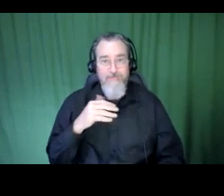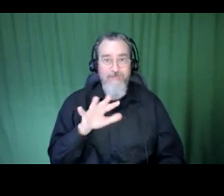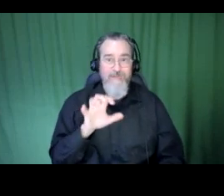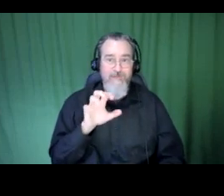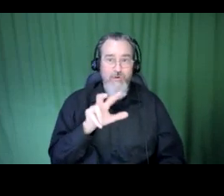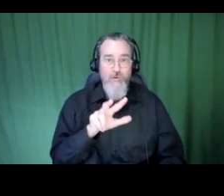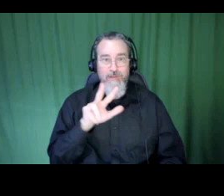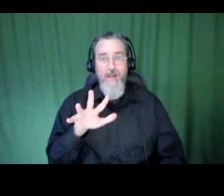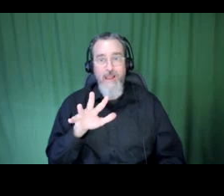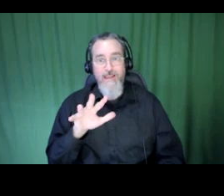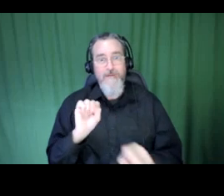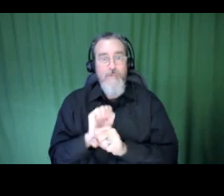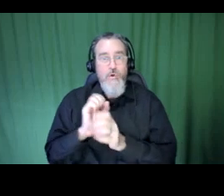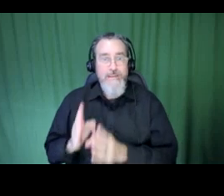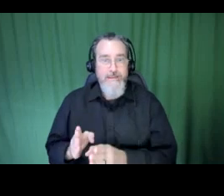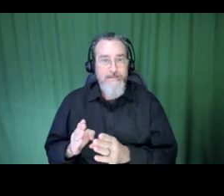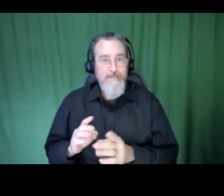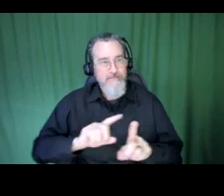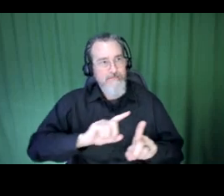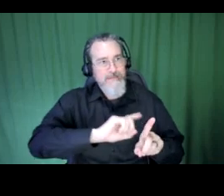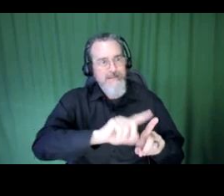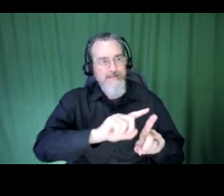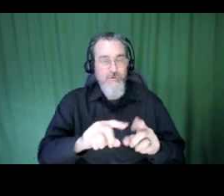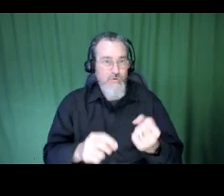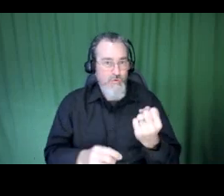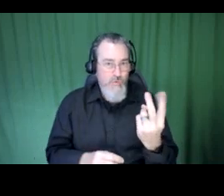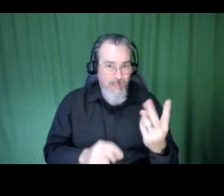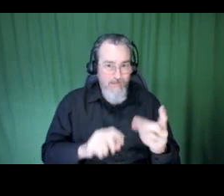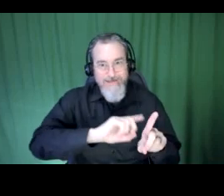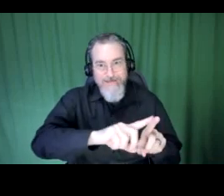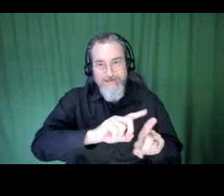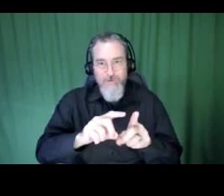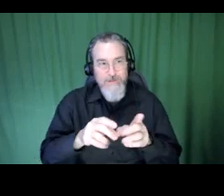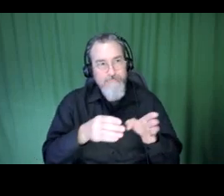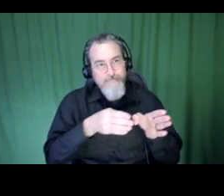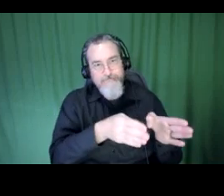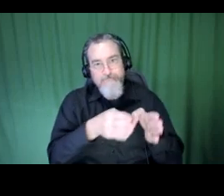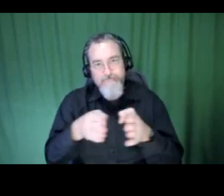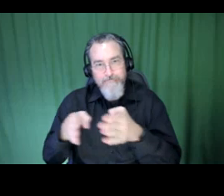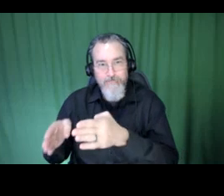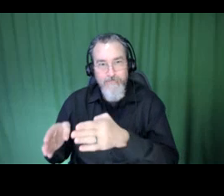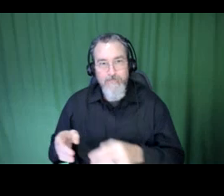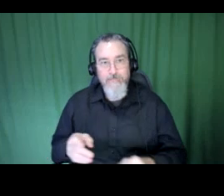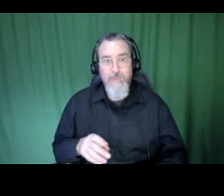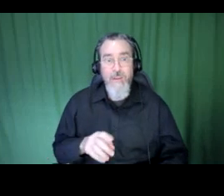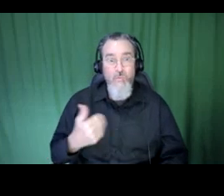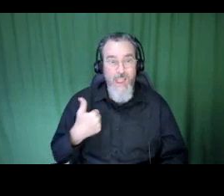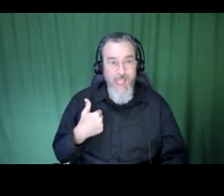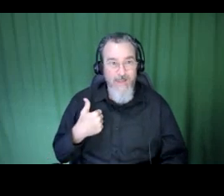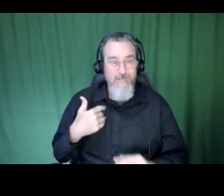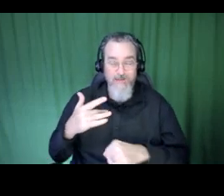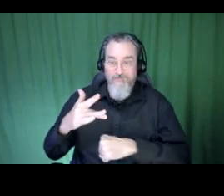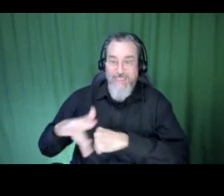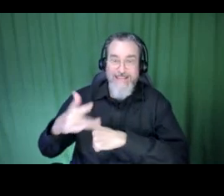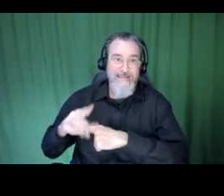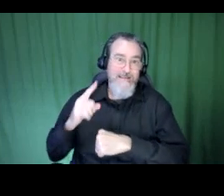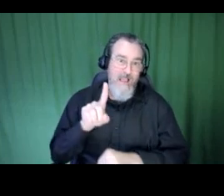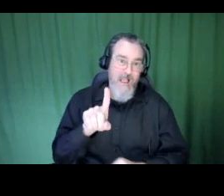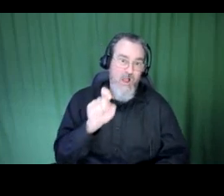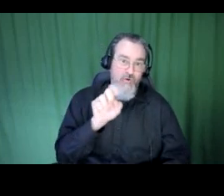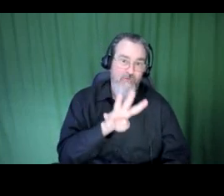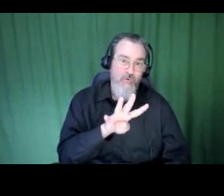across 12 different natural resource disciplines. The Natural Resource Division currently has 146 vacancies, 50% of which are in